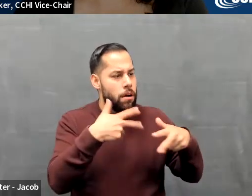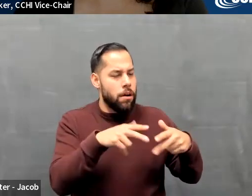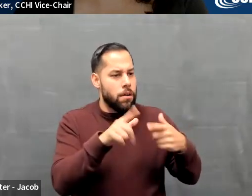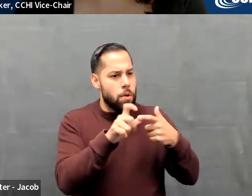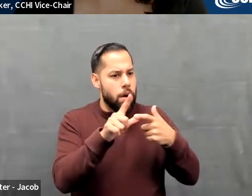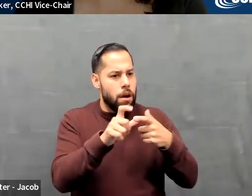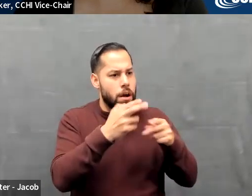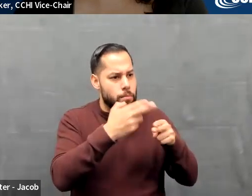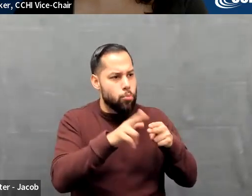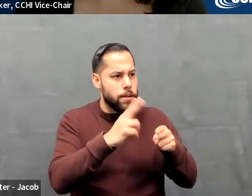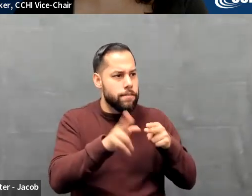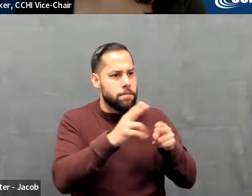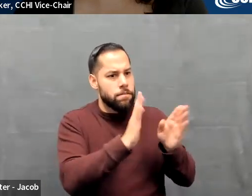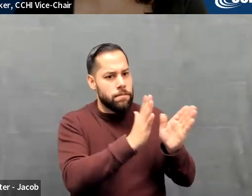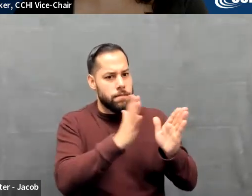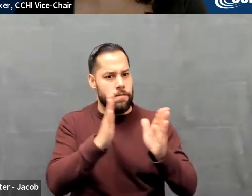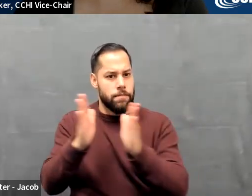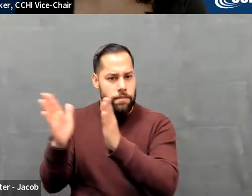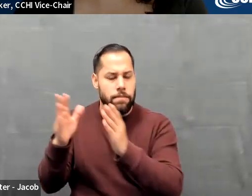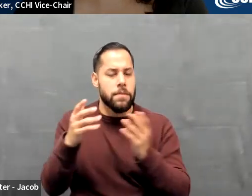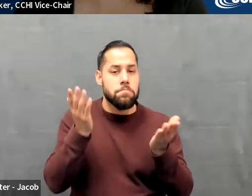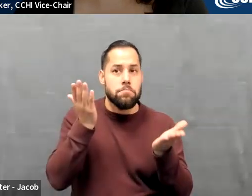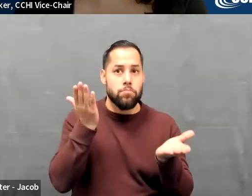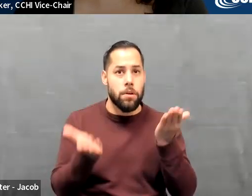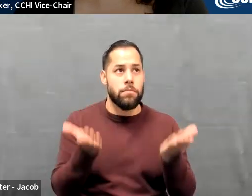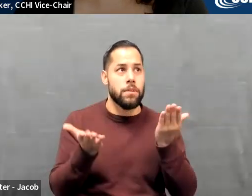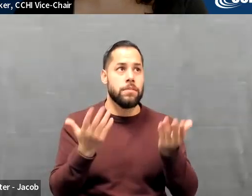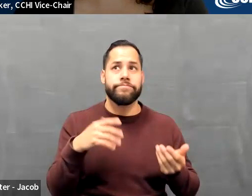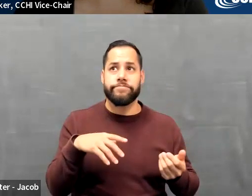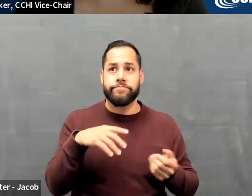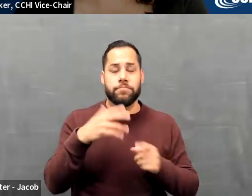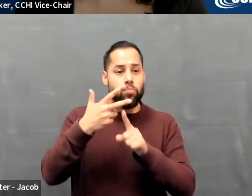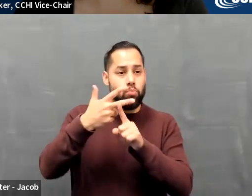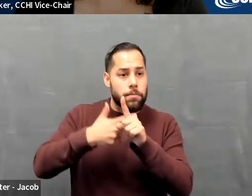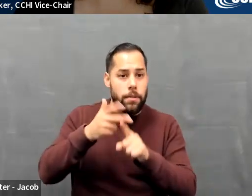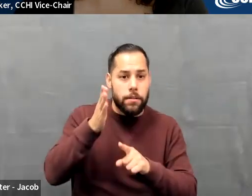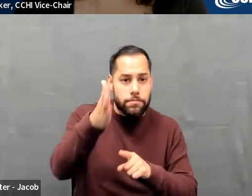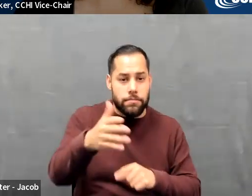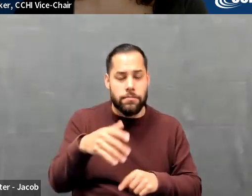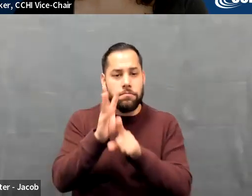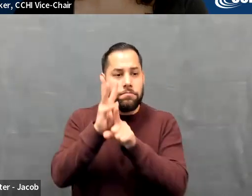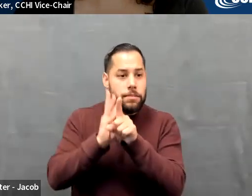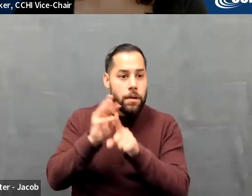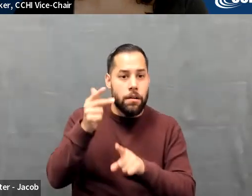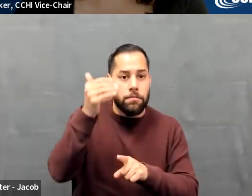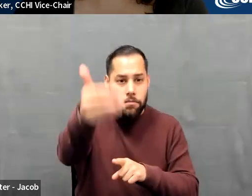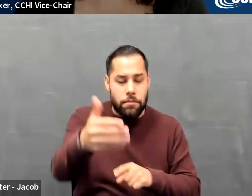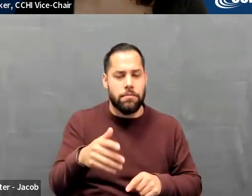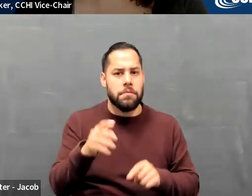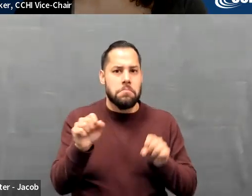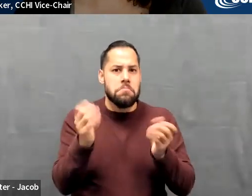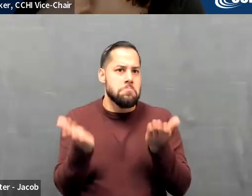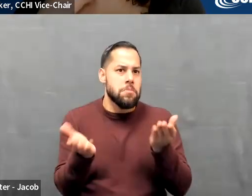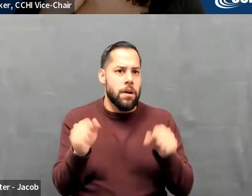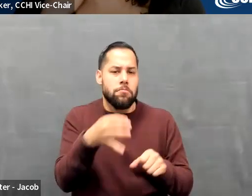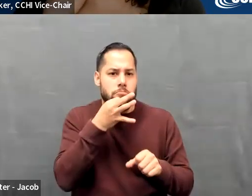bit, walking a little bit, running a little bit. Probably in 3 months, 6 months, I will be able to run